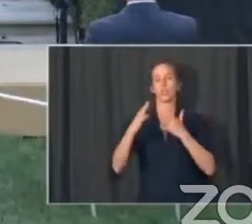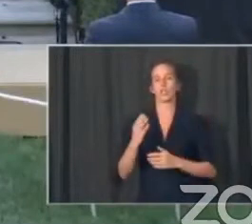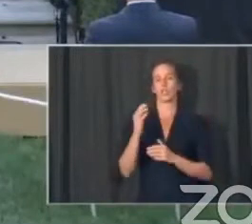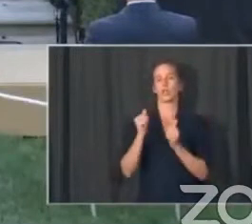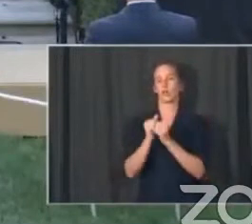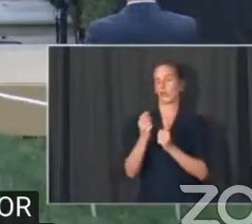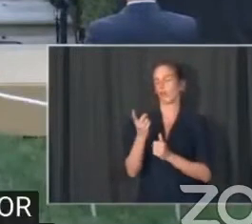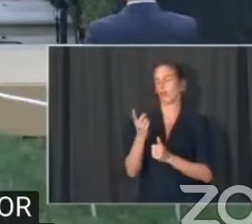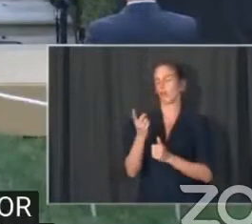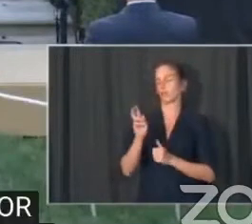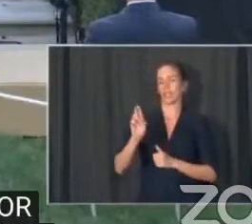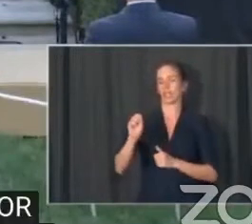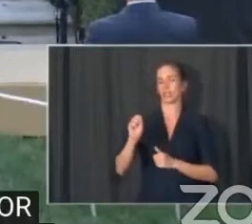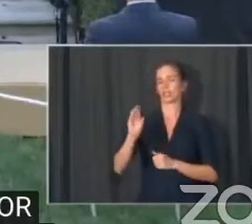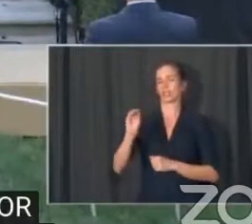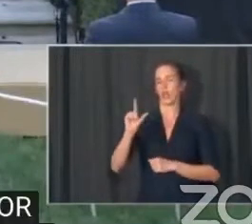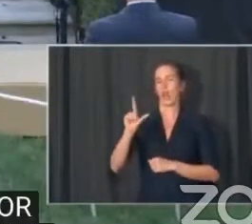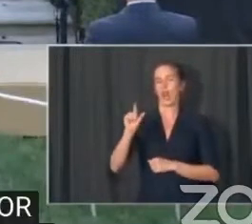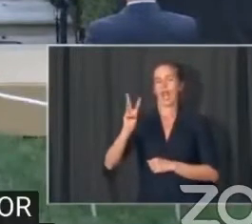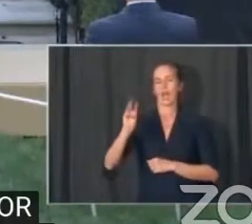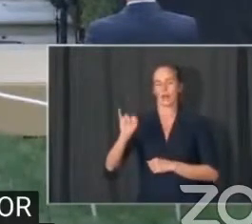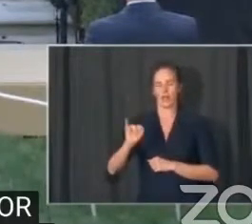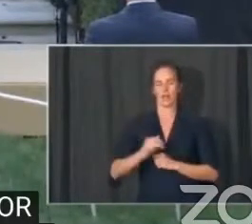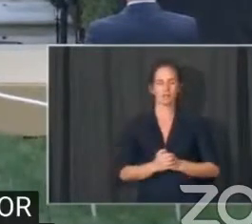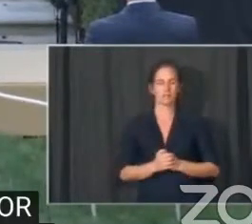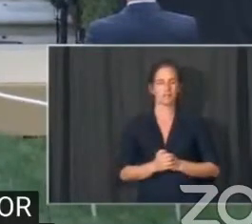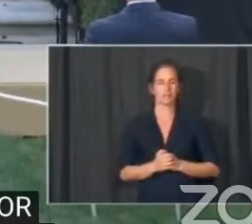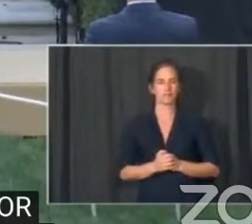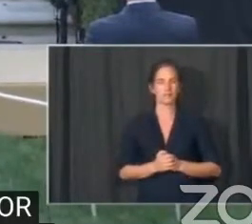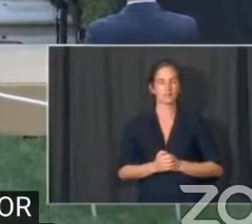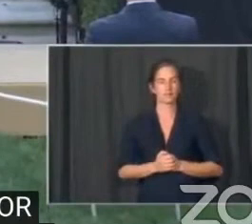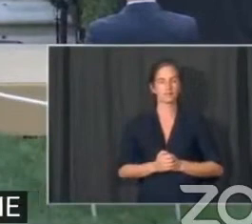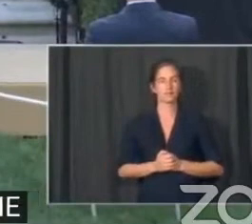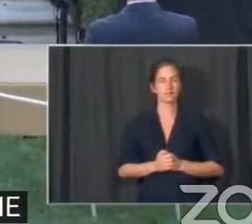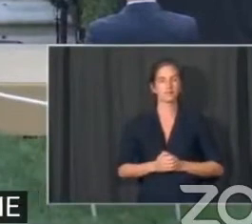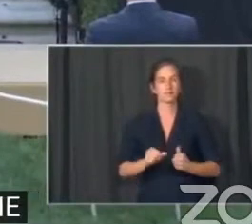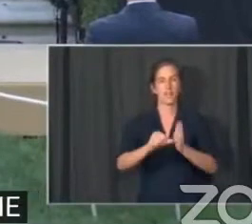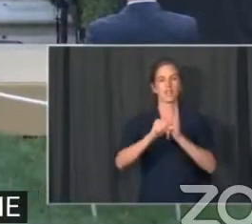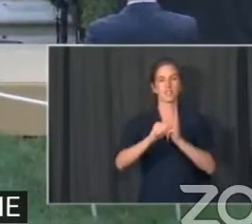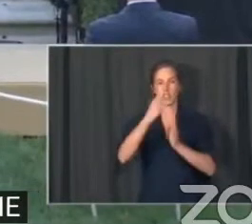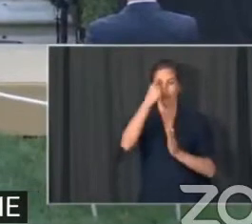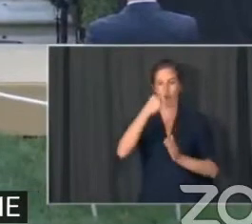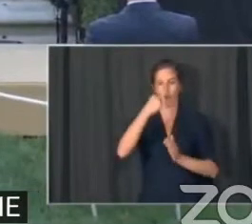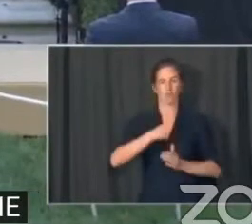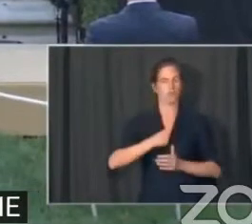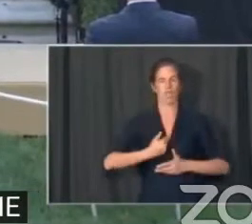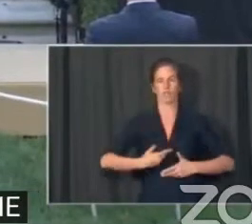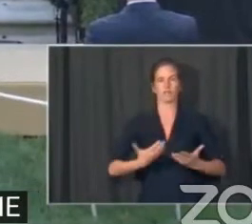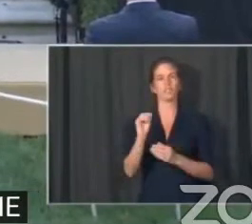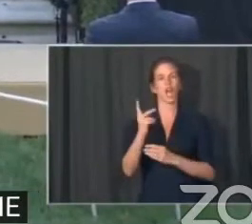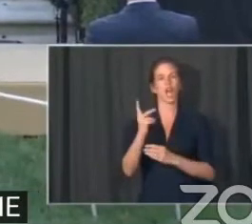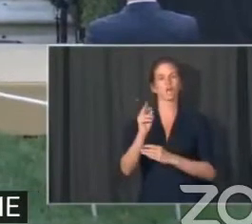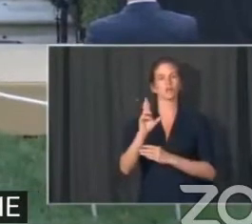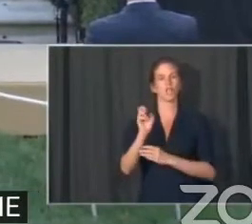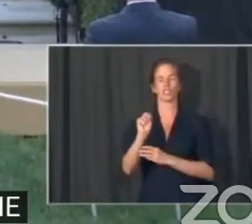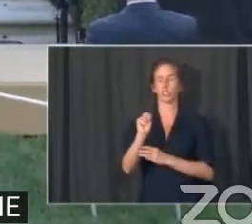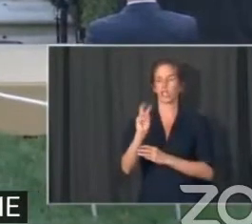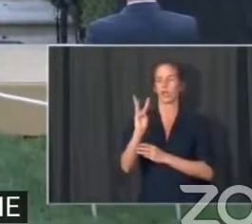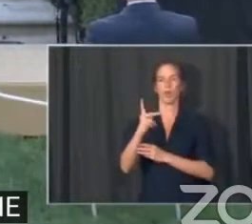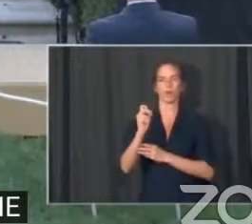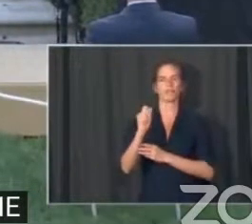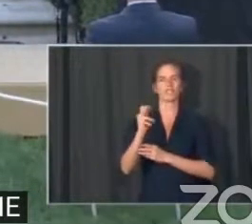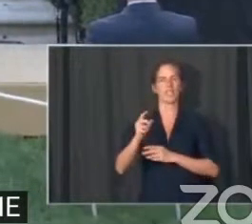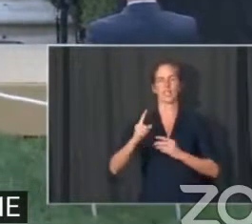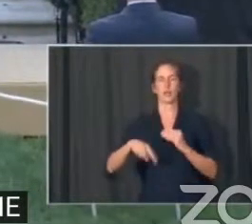on this mission. Let me start by Gracias por emphasizing for permitirme me continuar what is Operational Warp Speed en esta about. gran It is nación about con el saving doctor en lives.